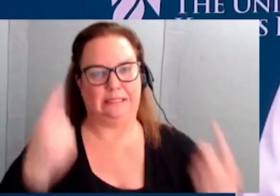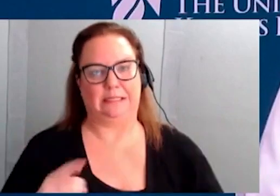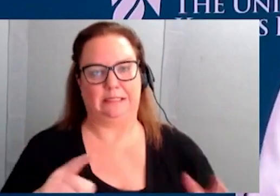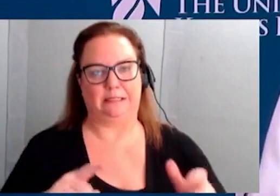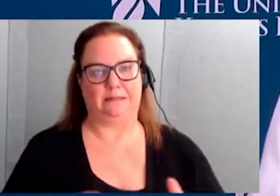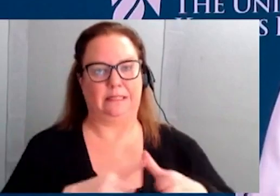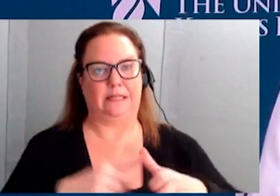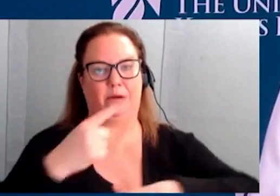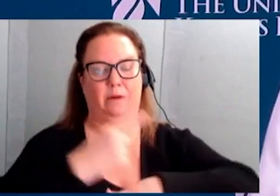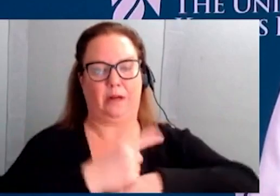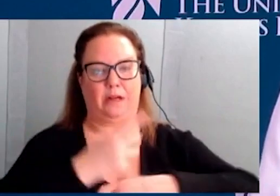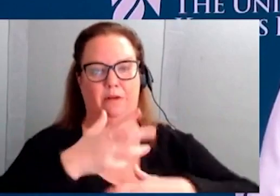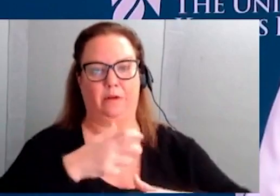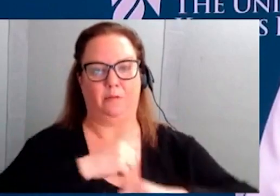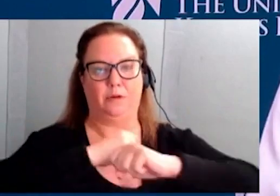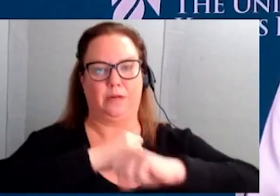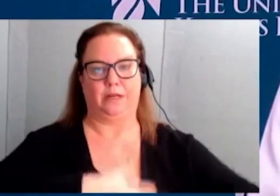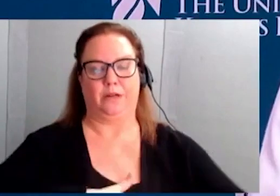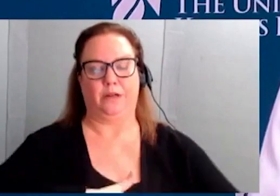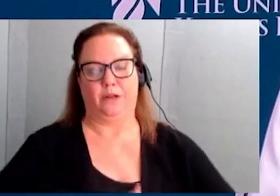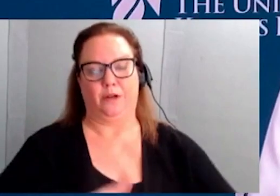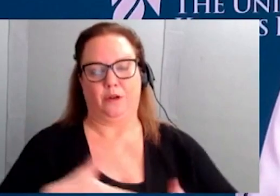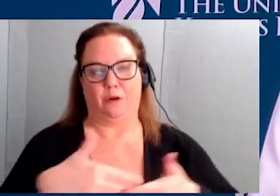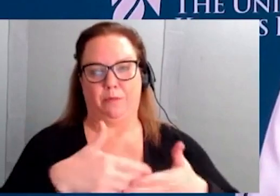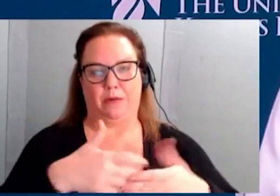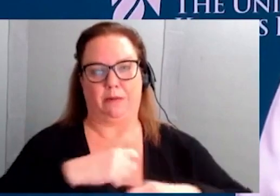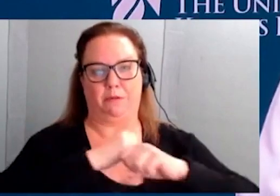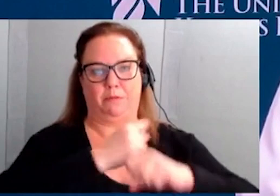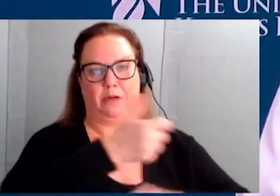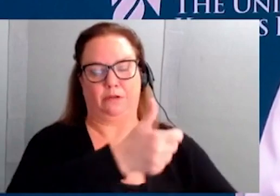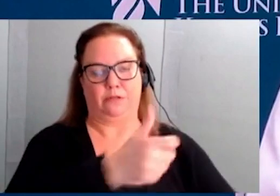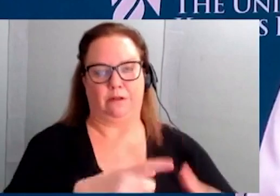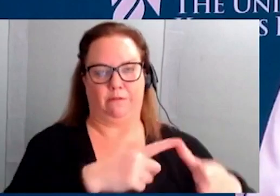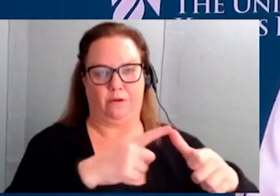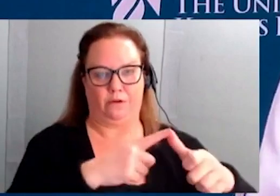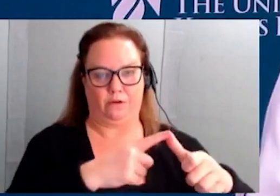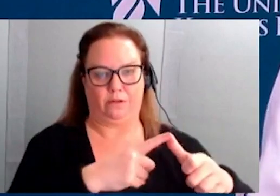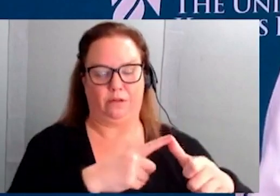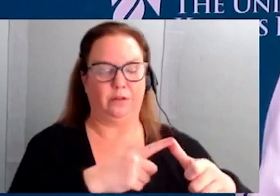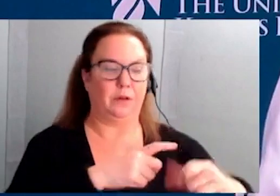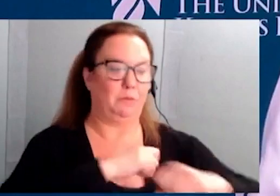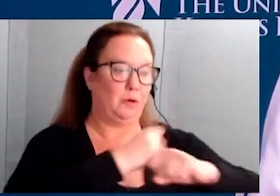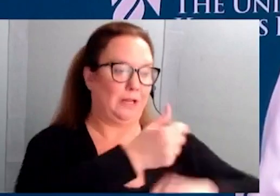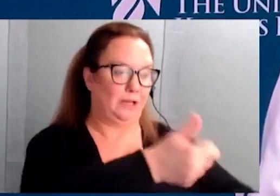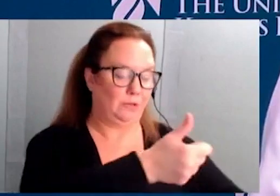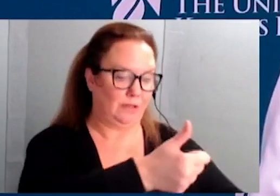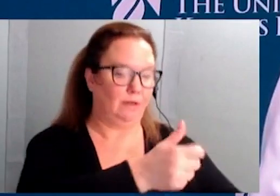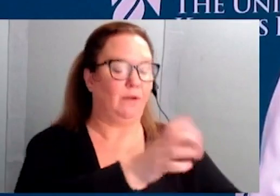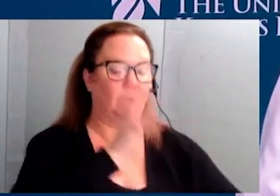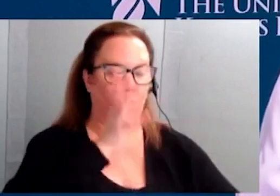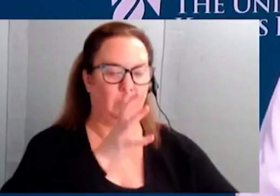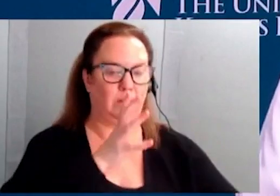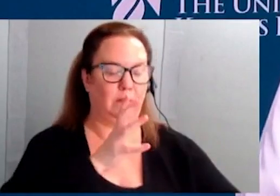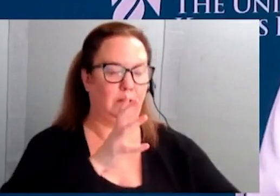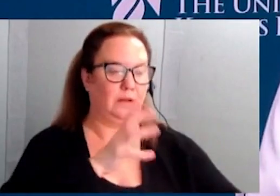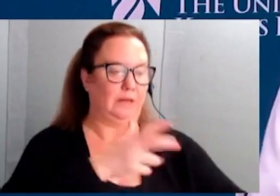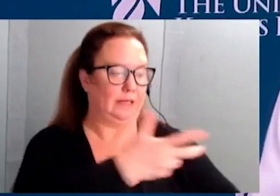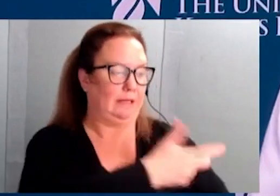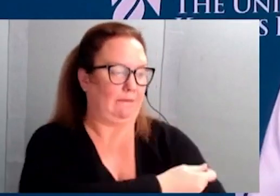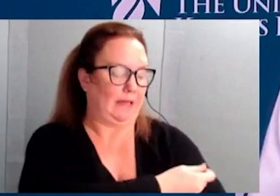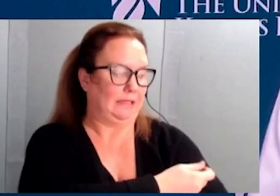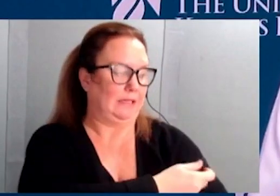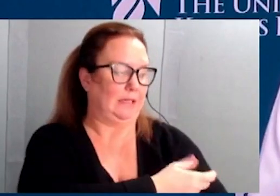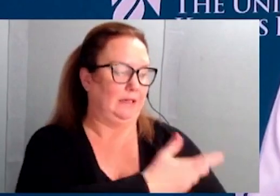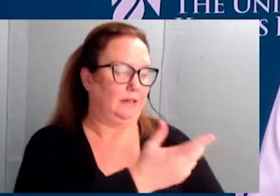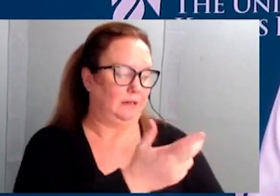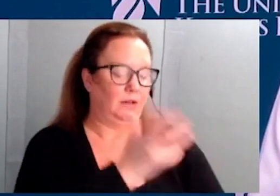you want to protect your baby, then protect yourself first. Mm-hmm. And by protecting yourself, you're going to get the vaccine. By doing so, you're